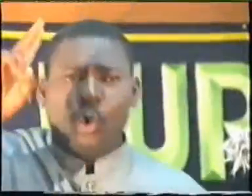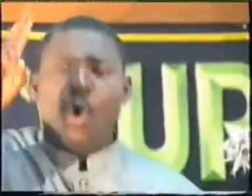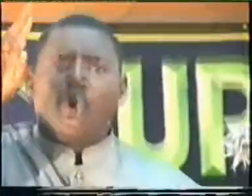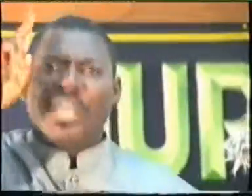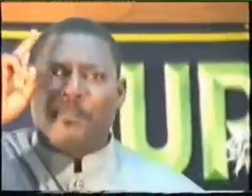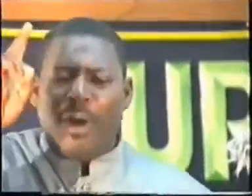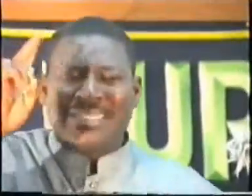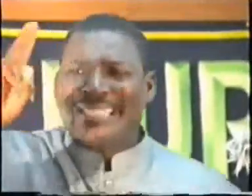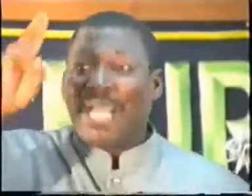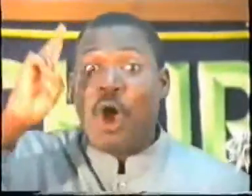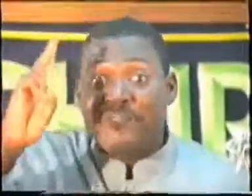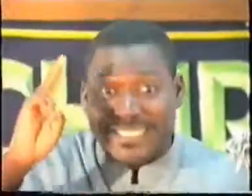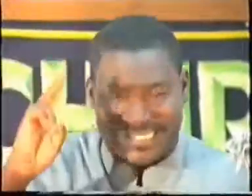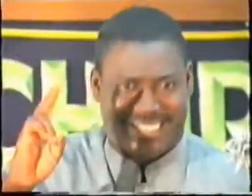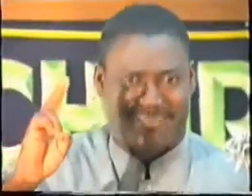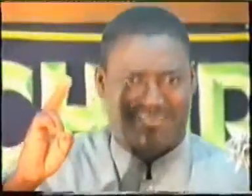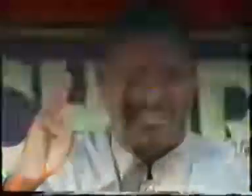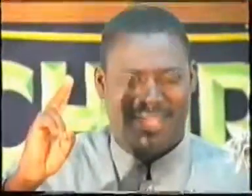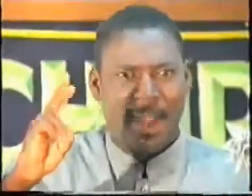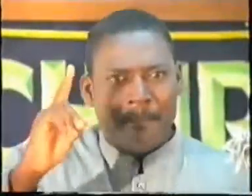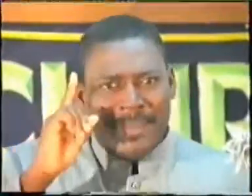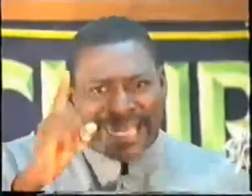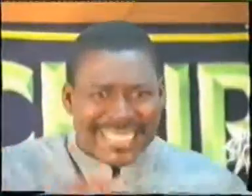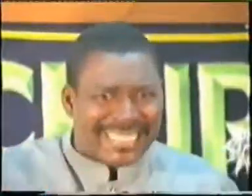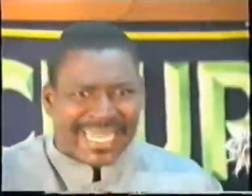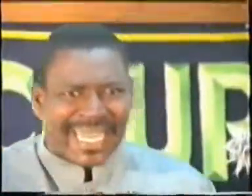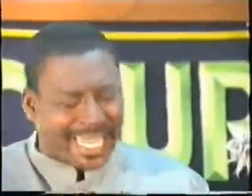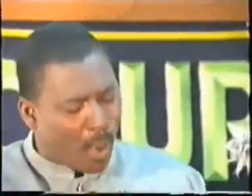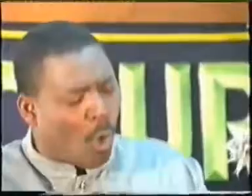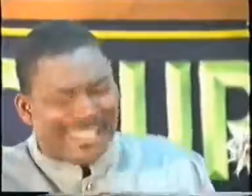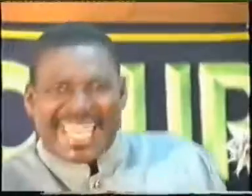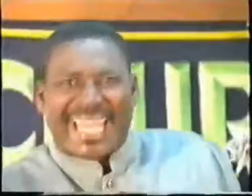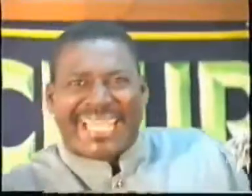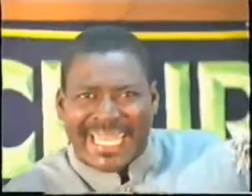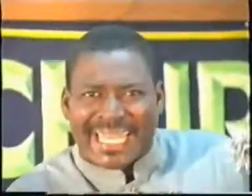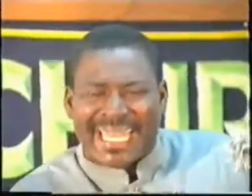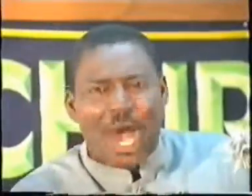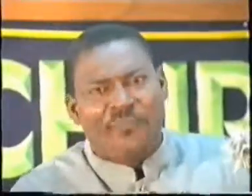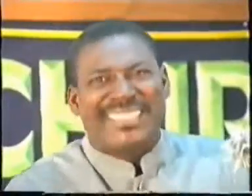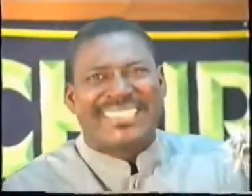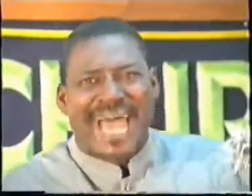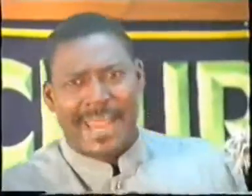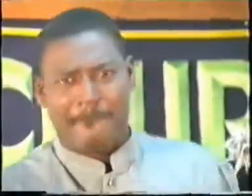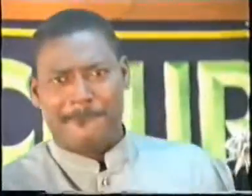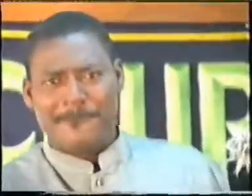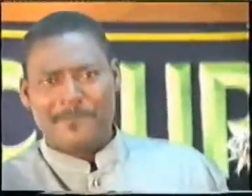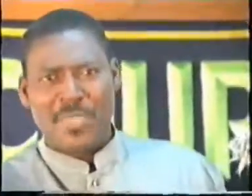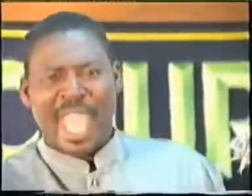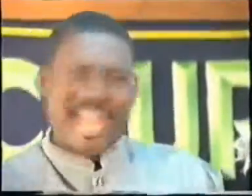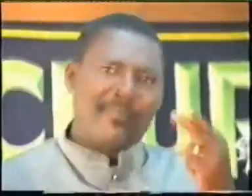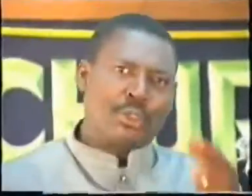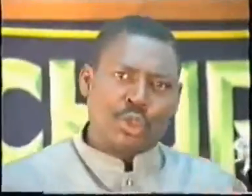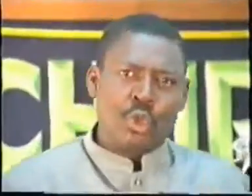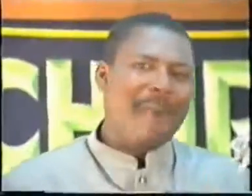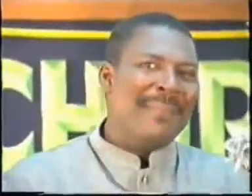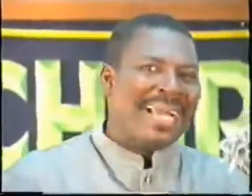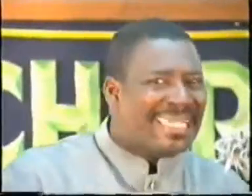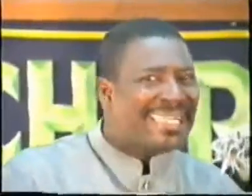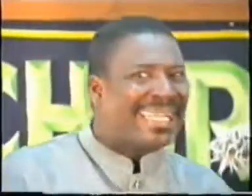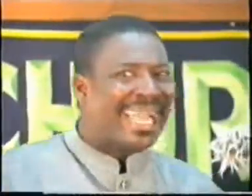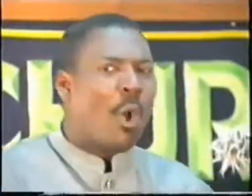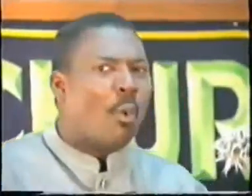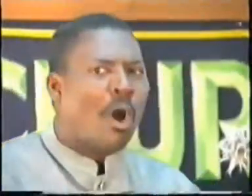na okuta two important offices. Melchizedek was a king of Salem.